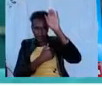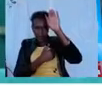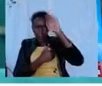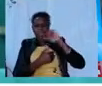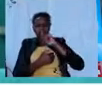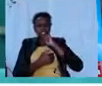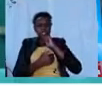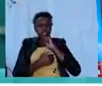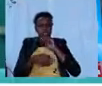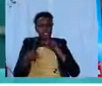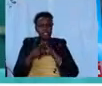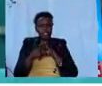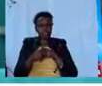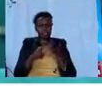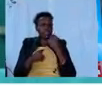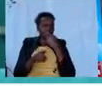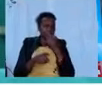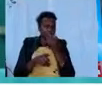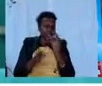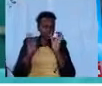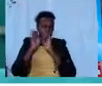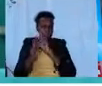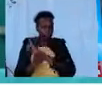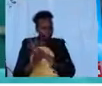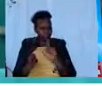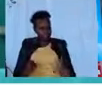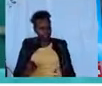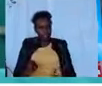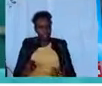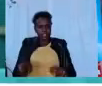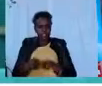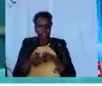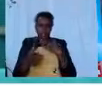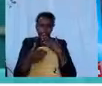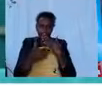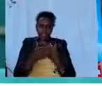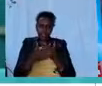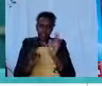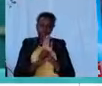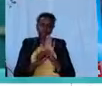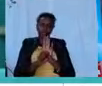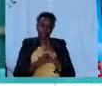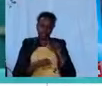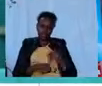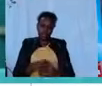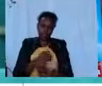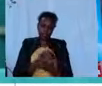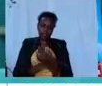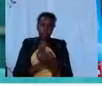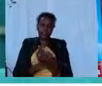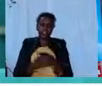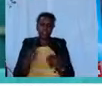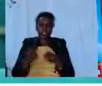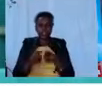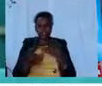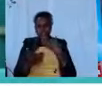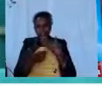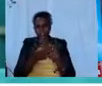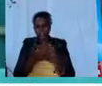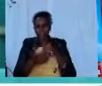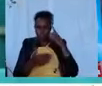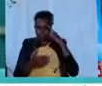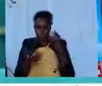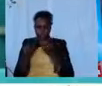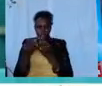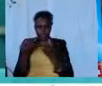as those that had predicted, O Heavenly Father. And we want to thank you so, so much this morning. We thank you for the many that have